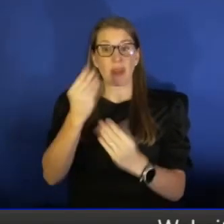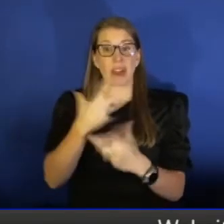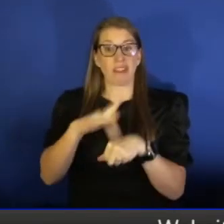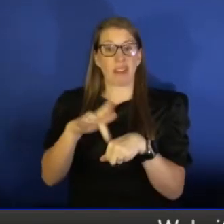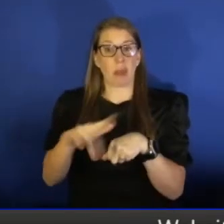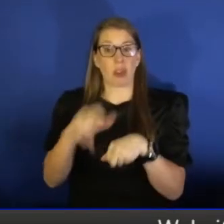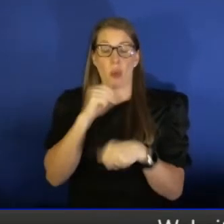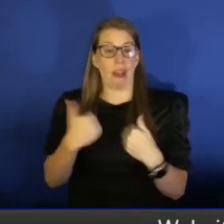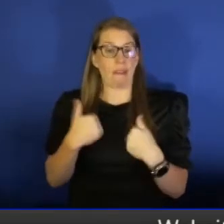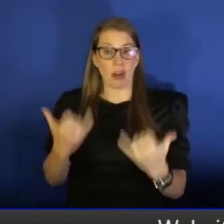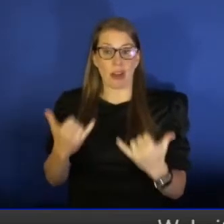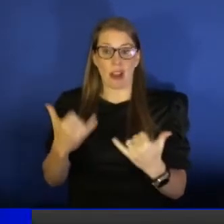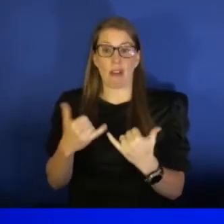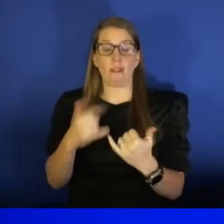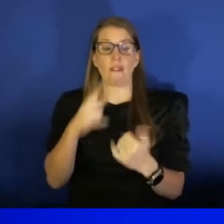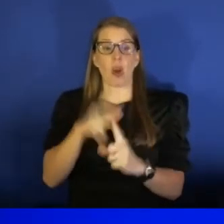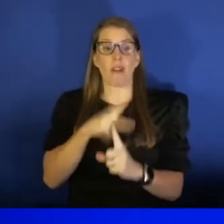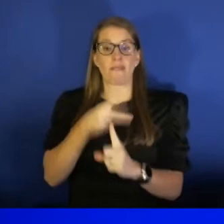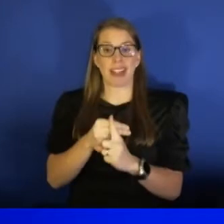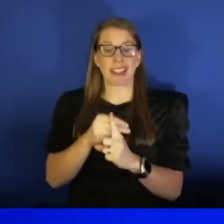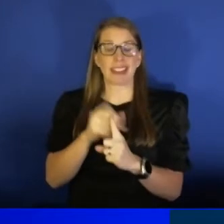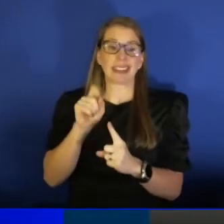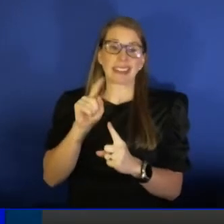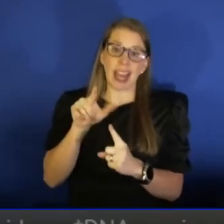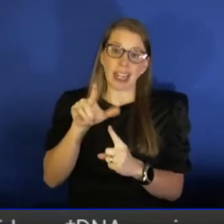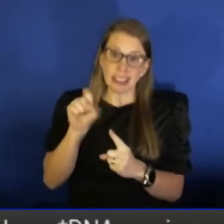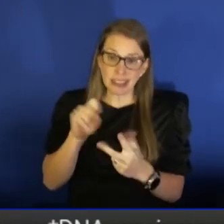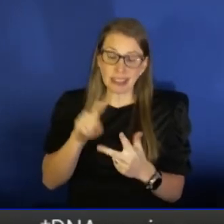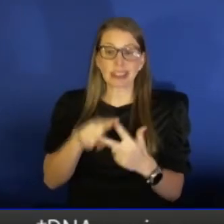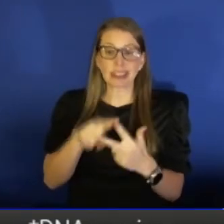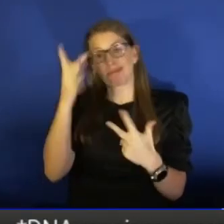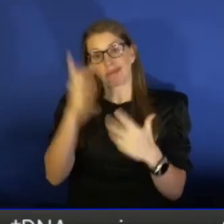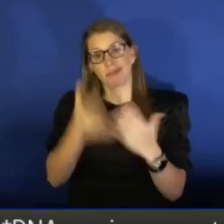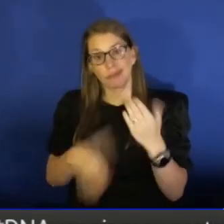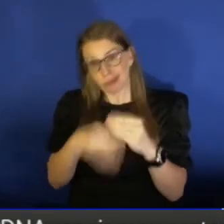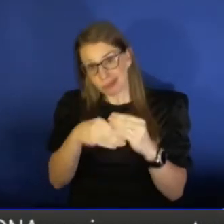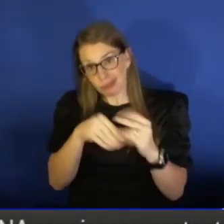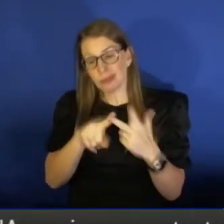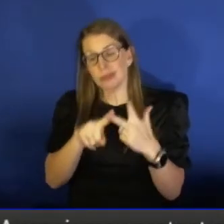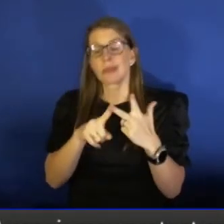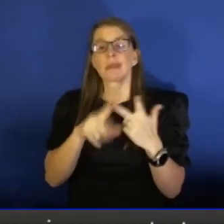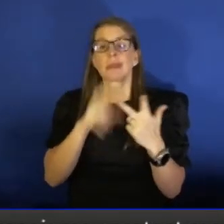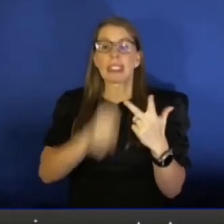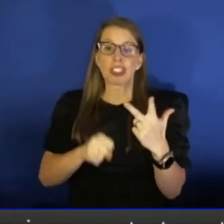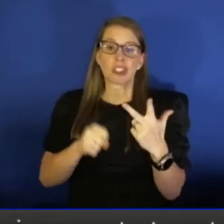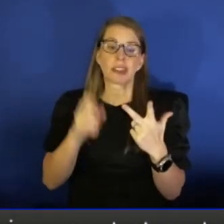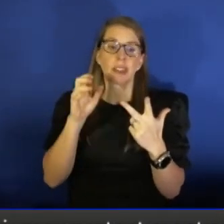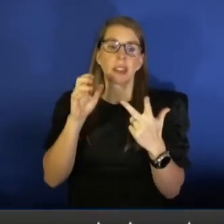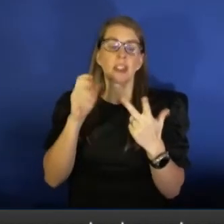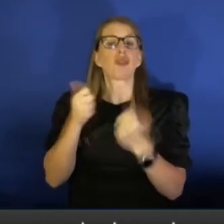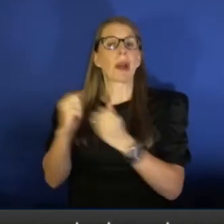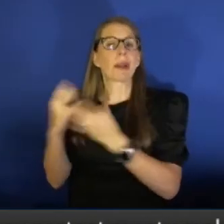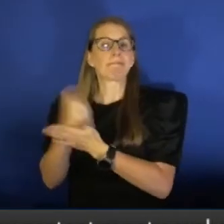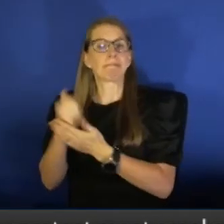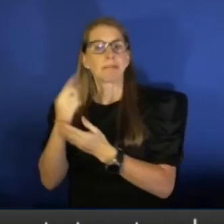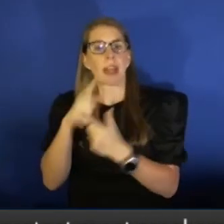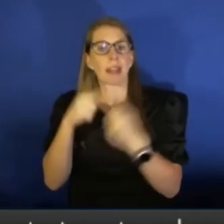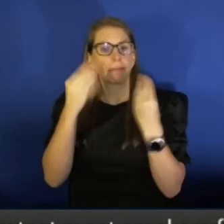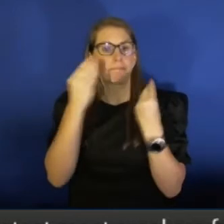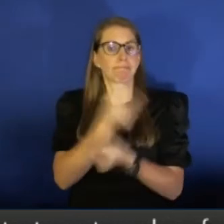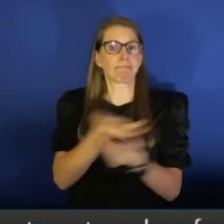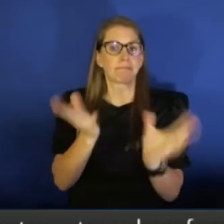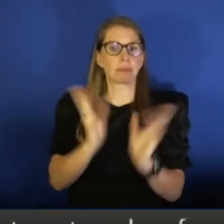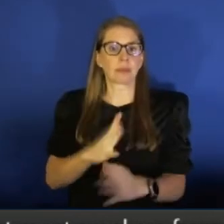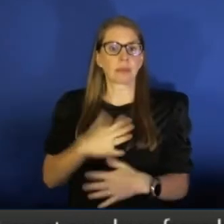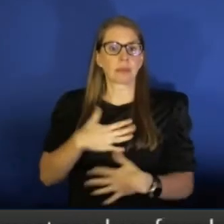vaccination status, age, comorbidities, or anything like that. We will try to get that and relay that to everybody. Okay, take a deep breath on